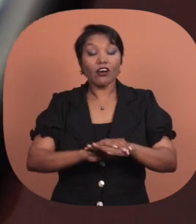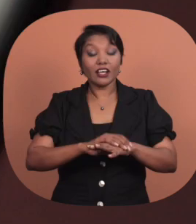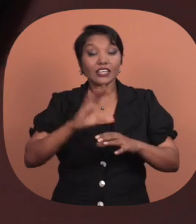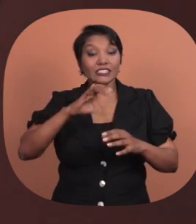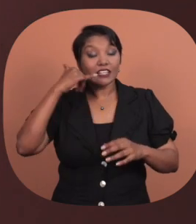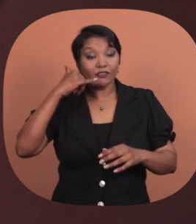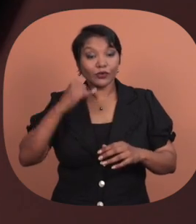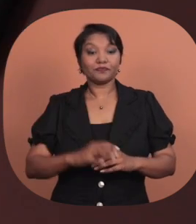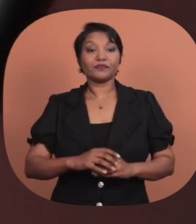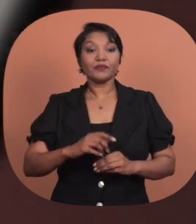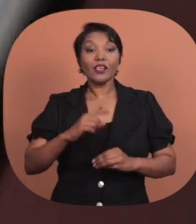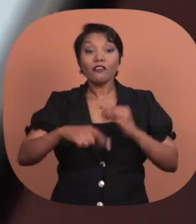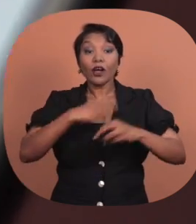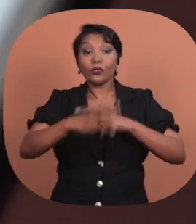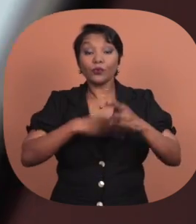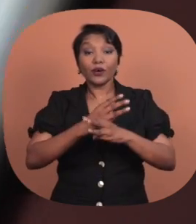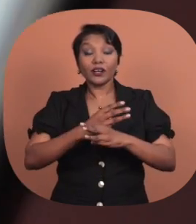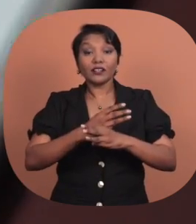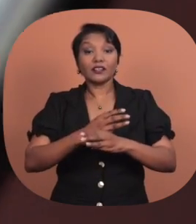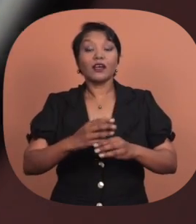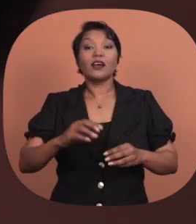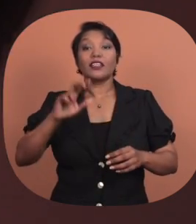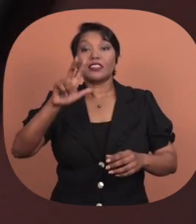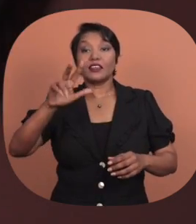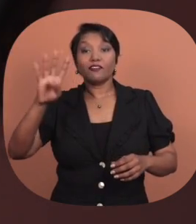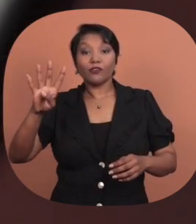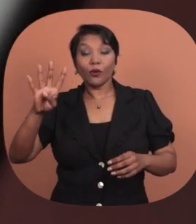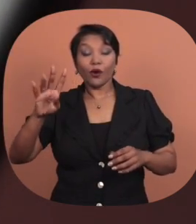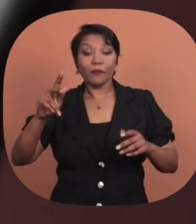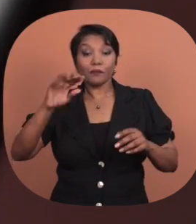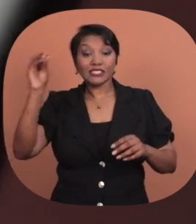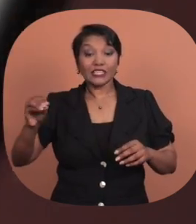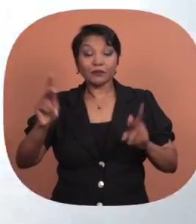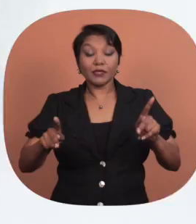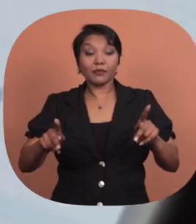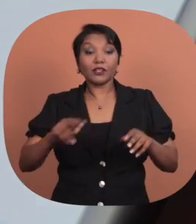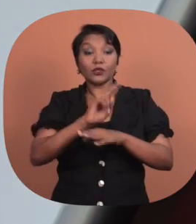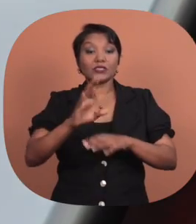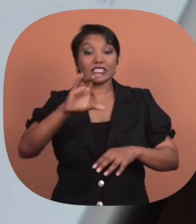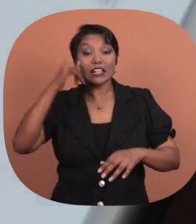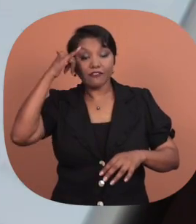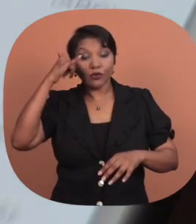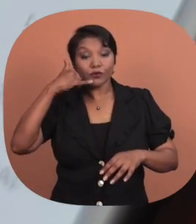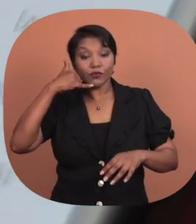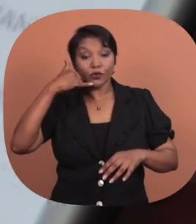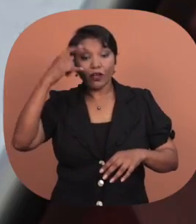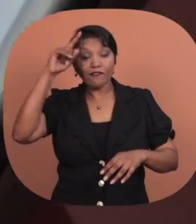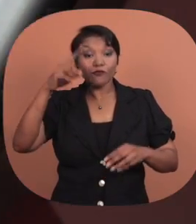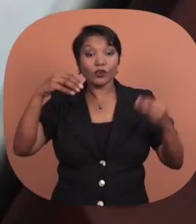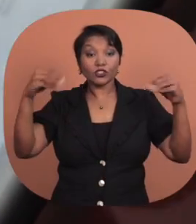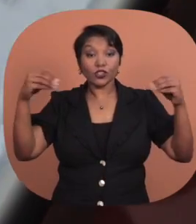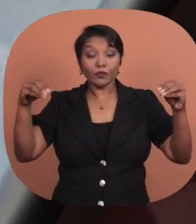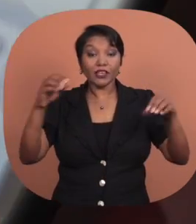mobile commerce now makes up more than 34% of all e-commerce transactions around the world, and its growth is expected to